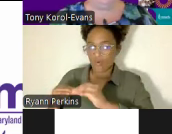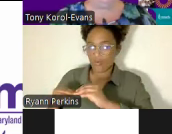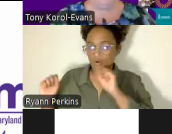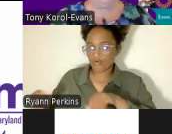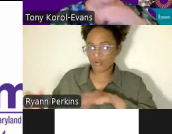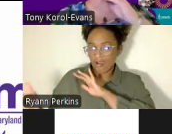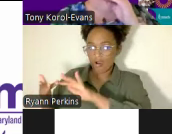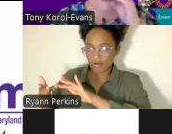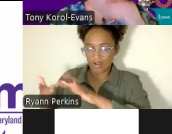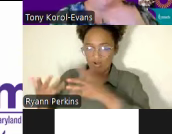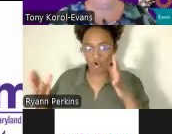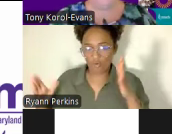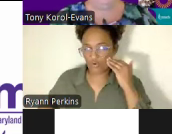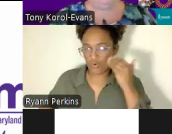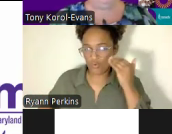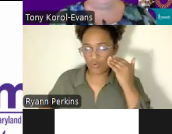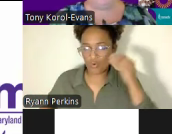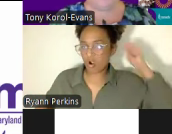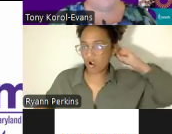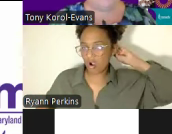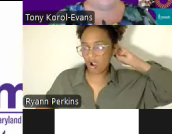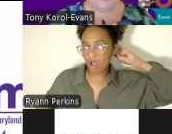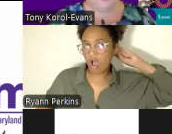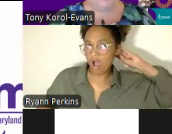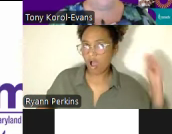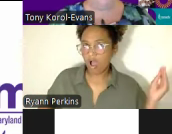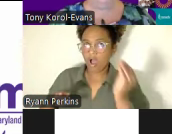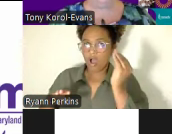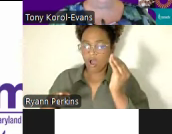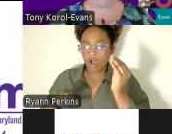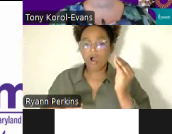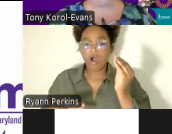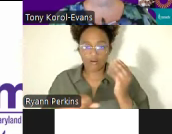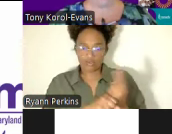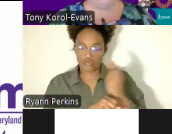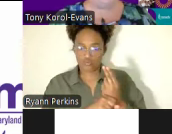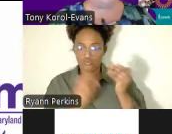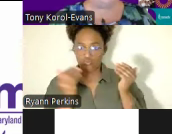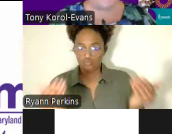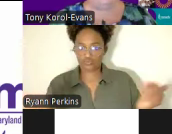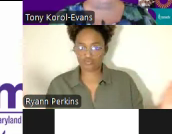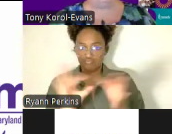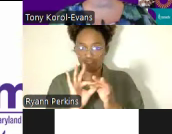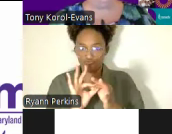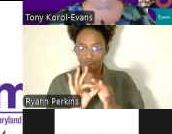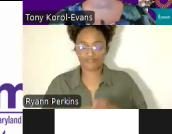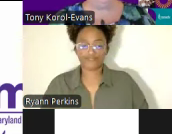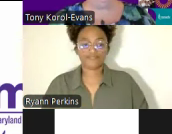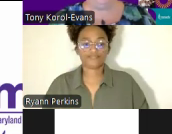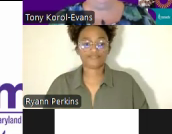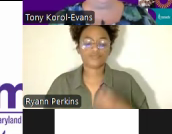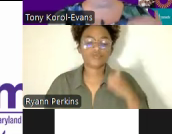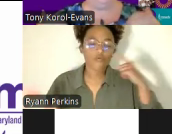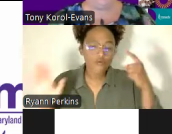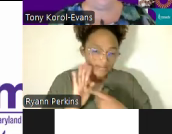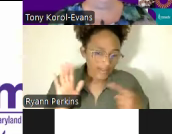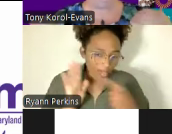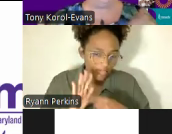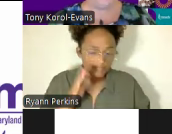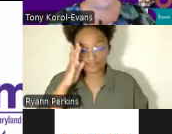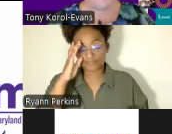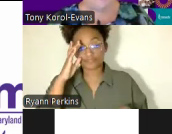a warm handoff are knowing who the resource is, right? So let's say that somebody tells you, they come